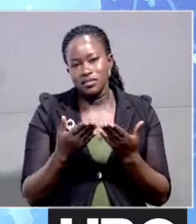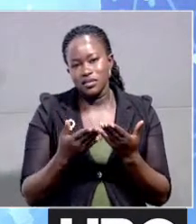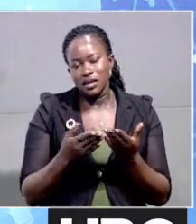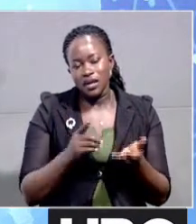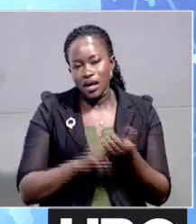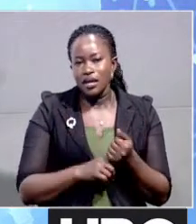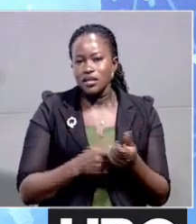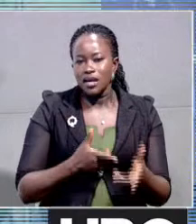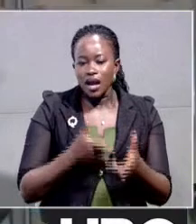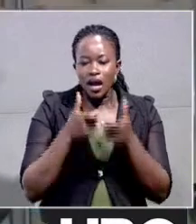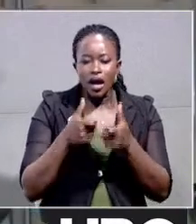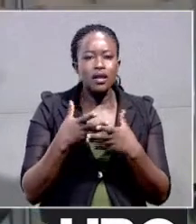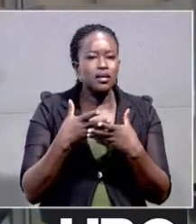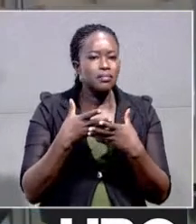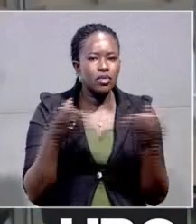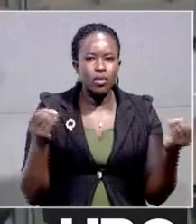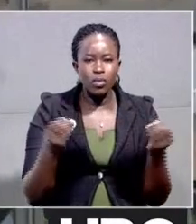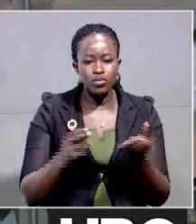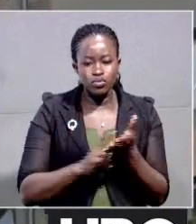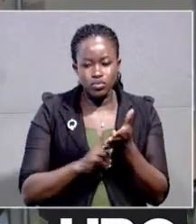this robbery.